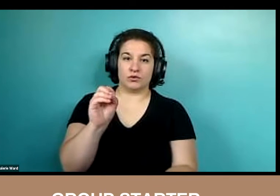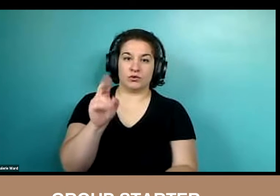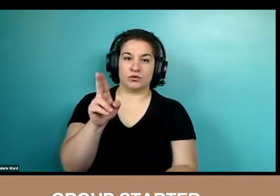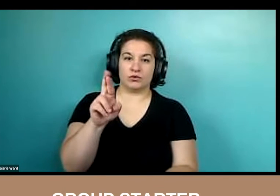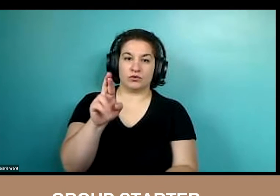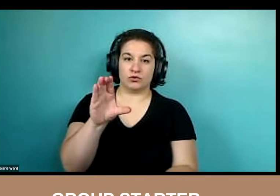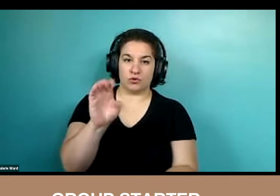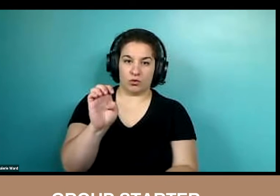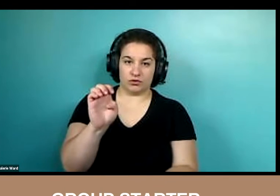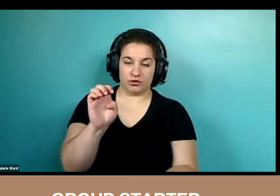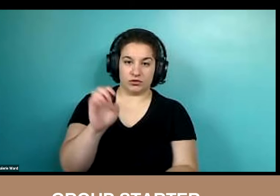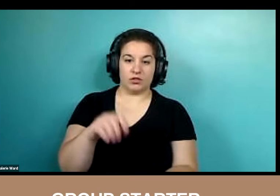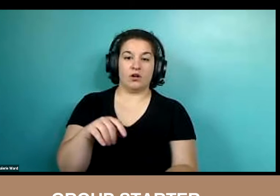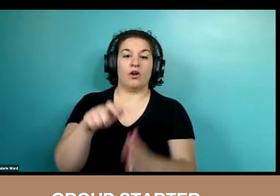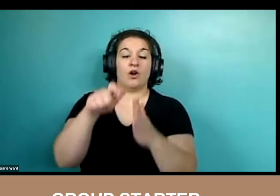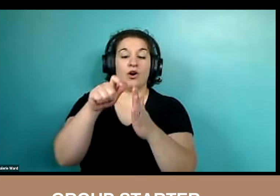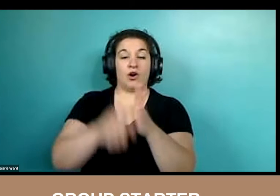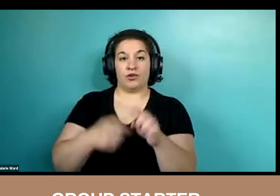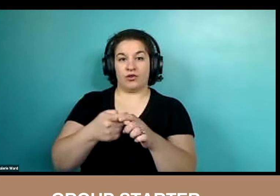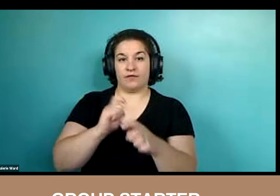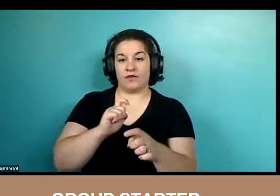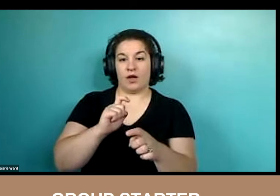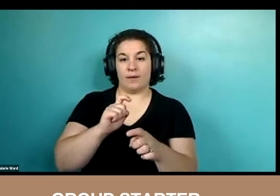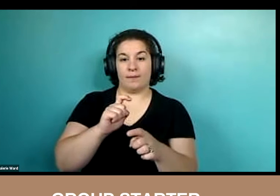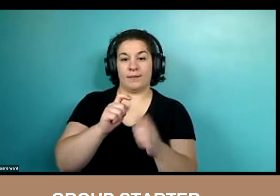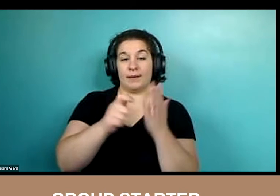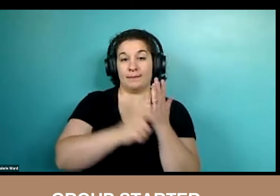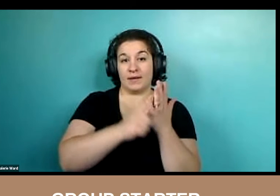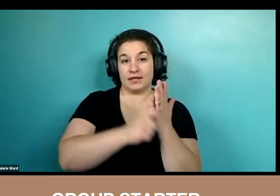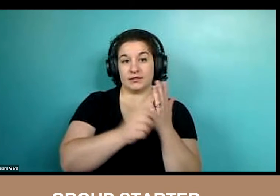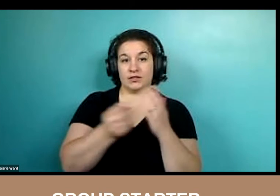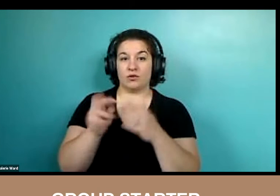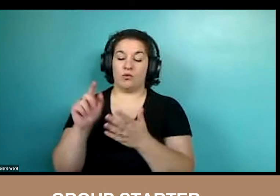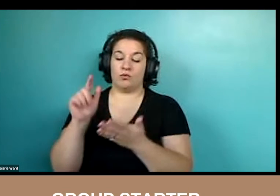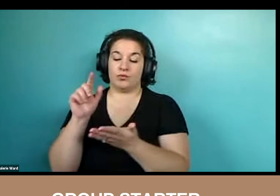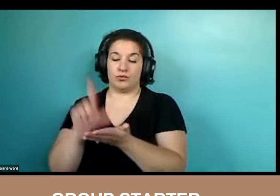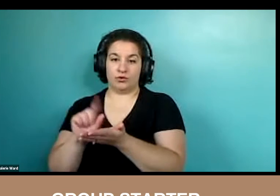going to say article from a magazine or a newspaper when we'll talk about what the source type